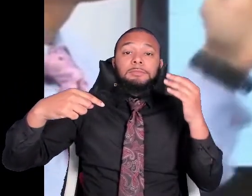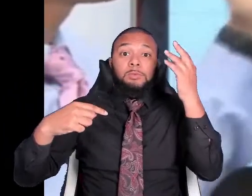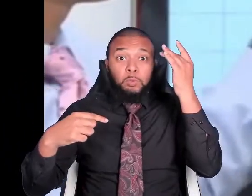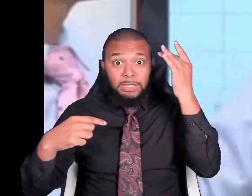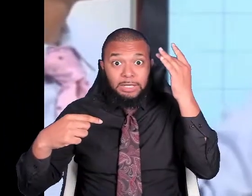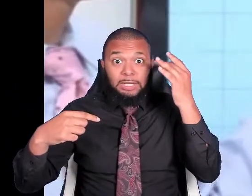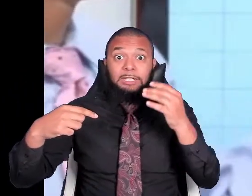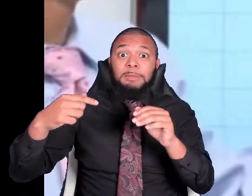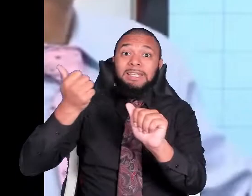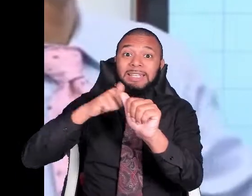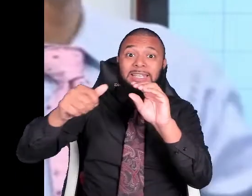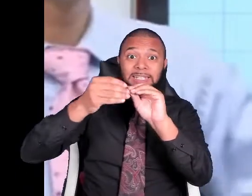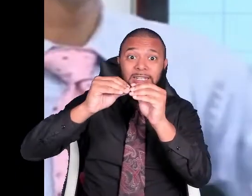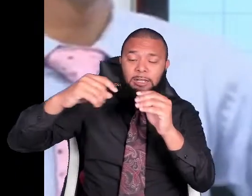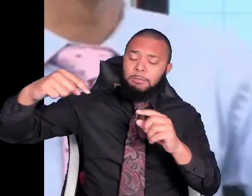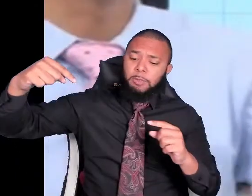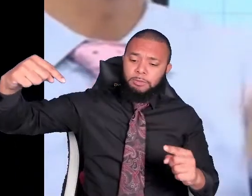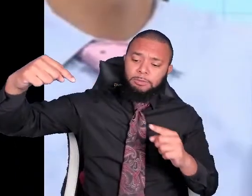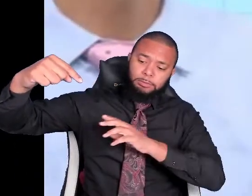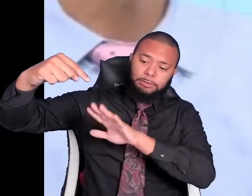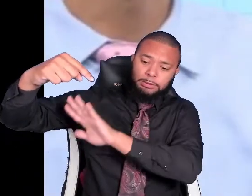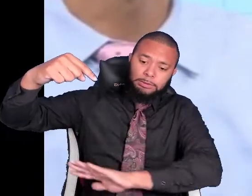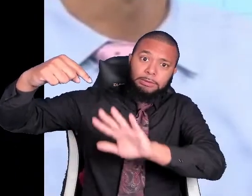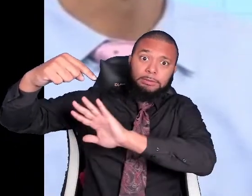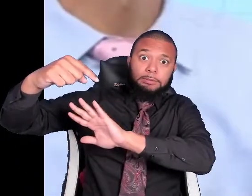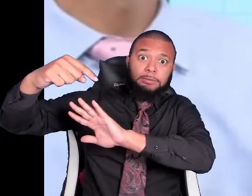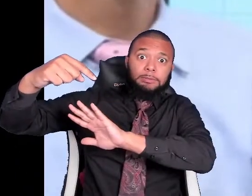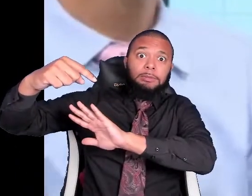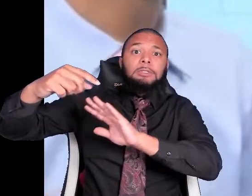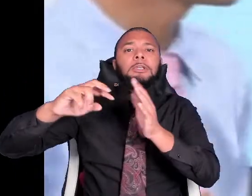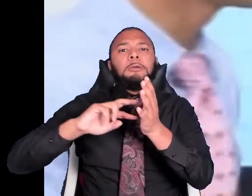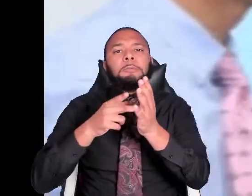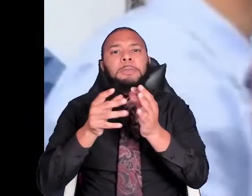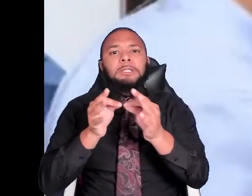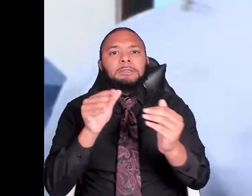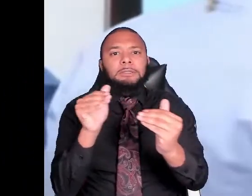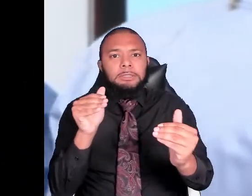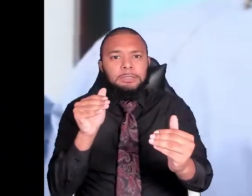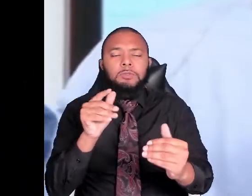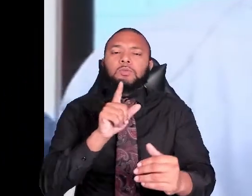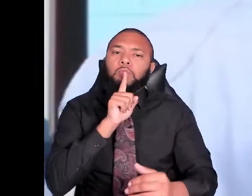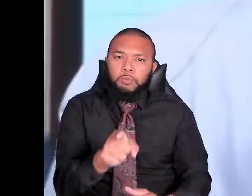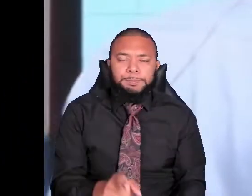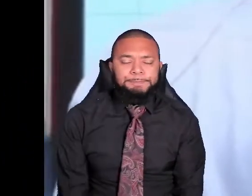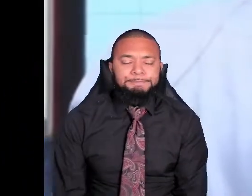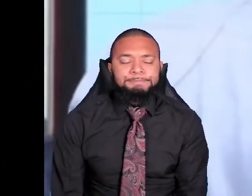this solution region, it will be true. Let's take an example.